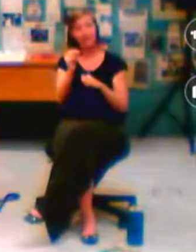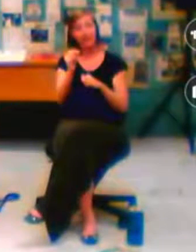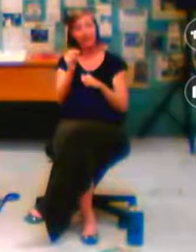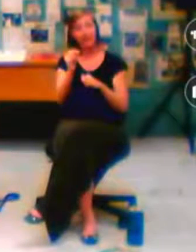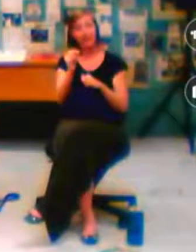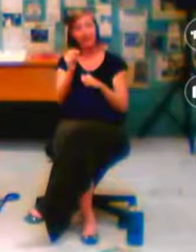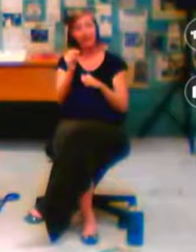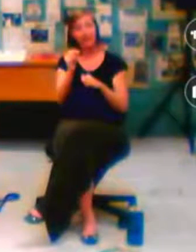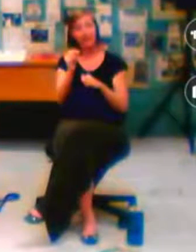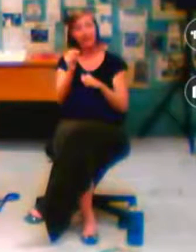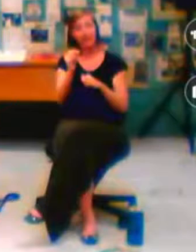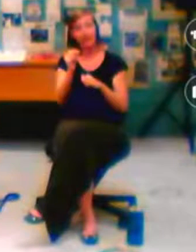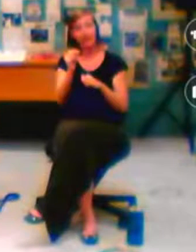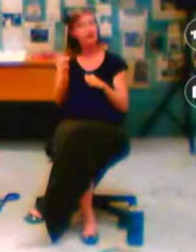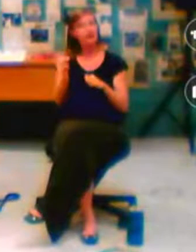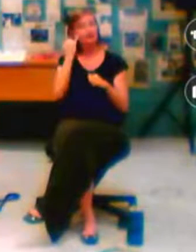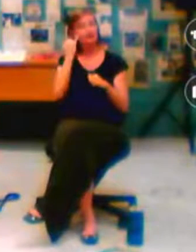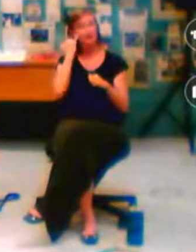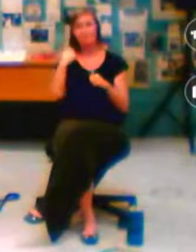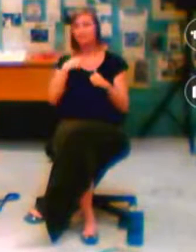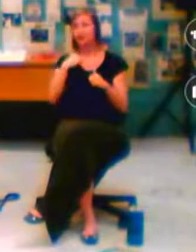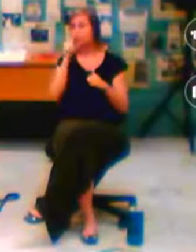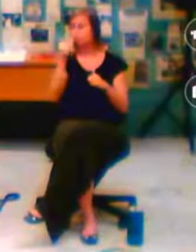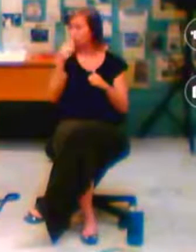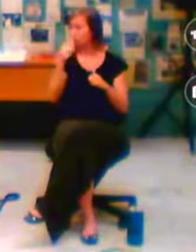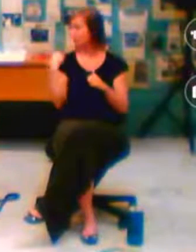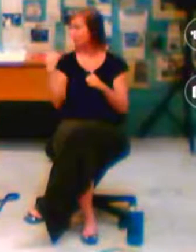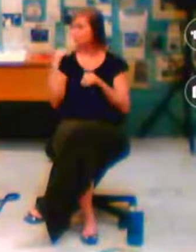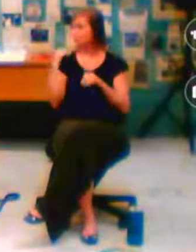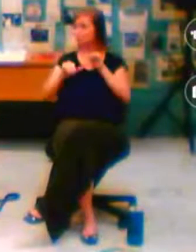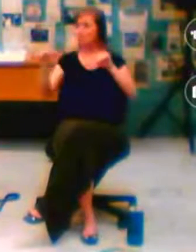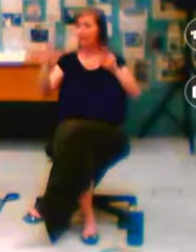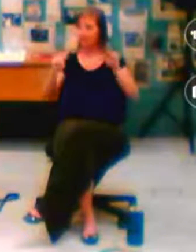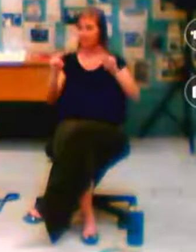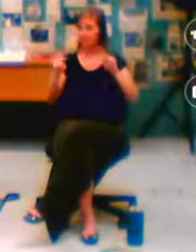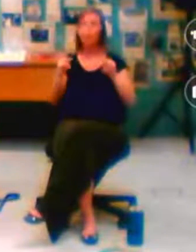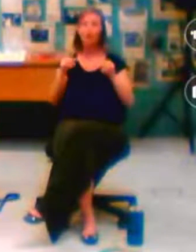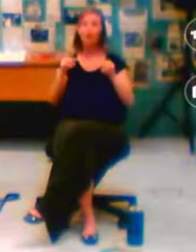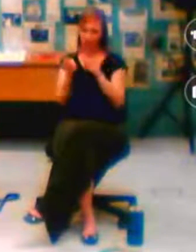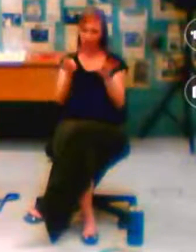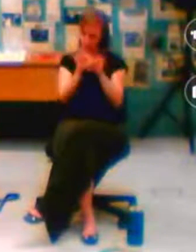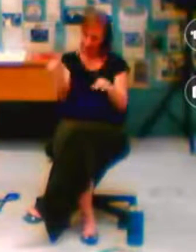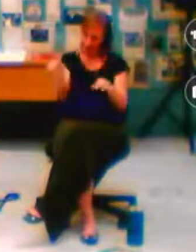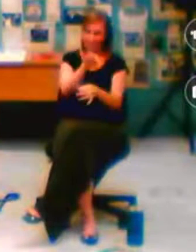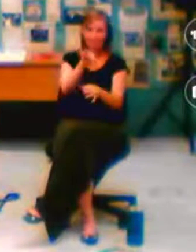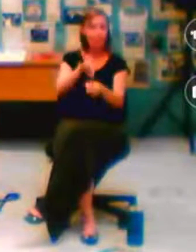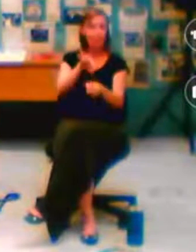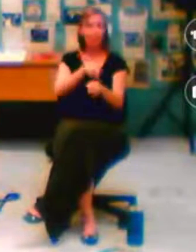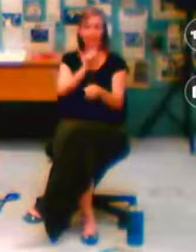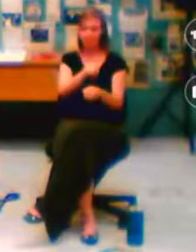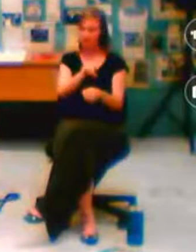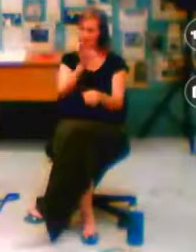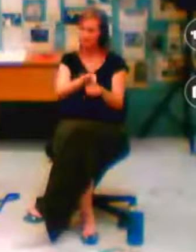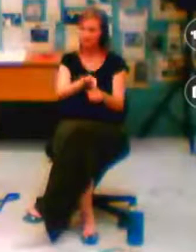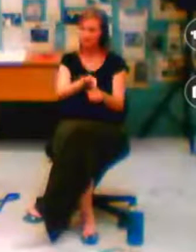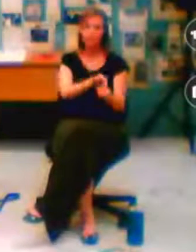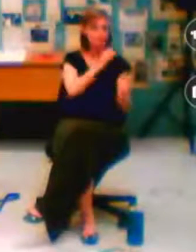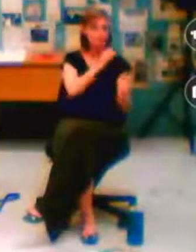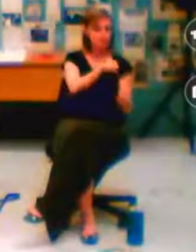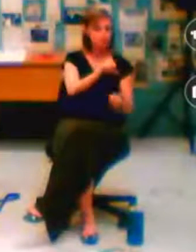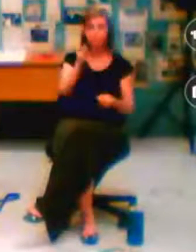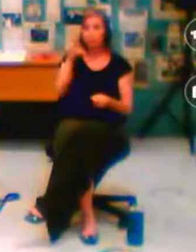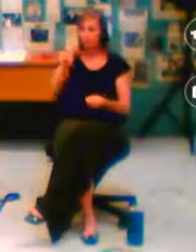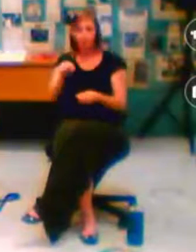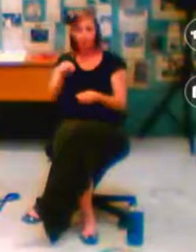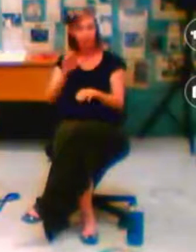for hosting us. Thank you, Candy. Thank you, Jose, for making all the internet stuff work. I don't know how many people we had on the internet, but people were at home watching too. So